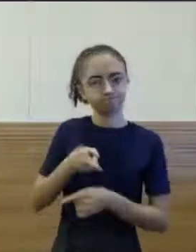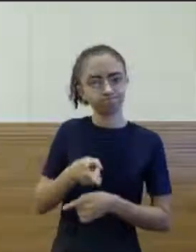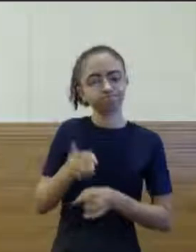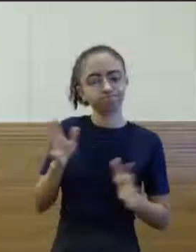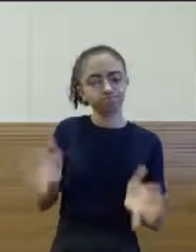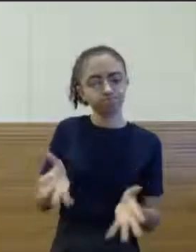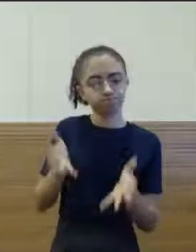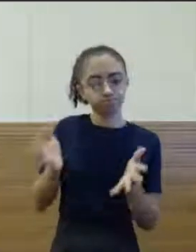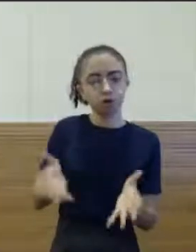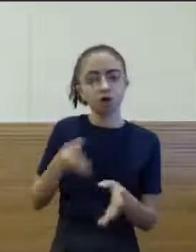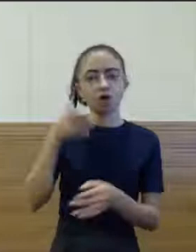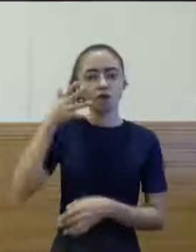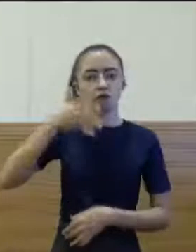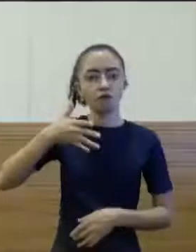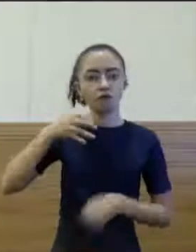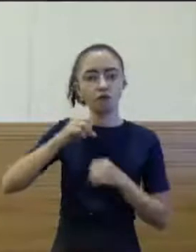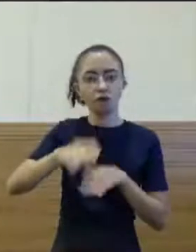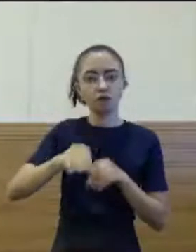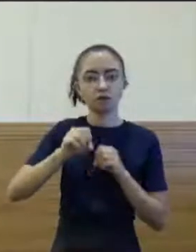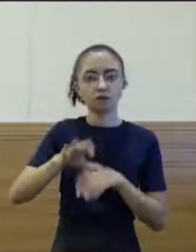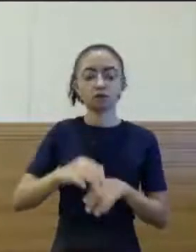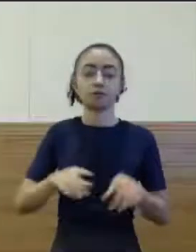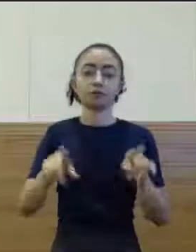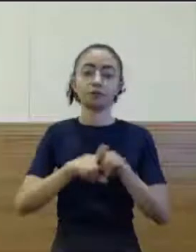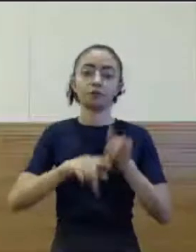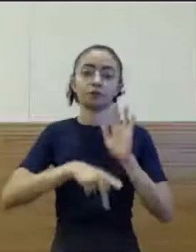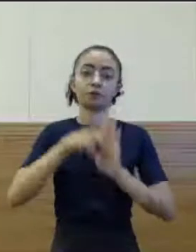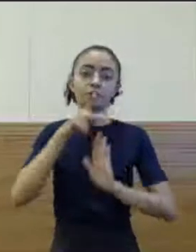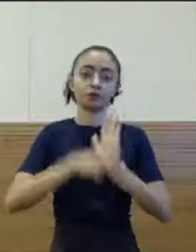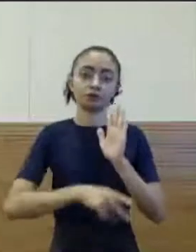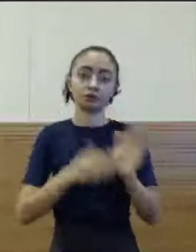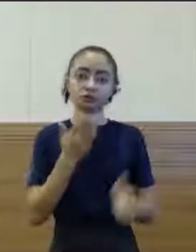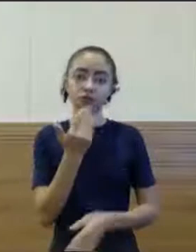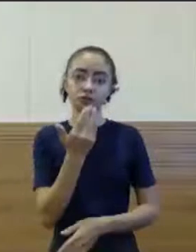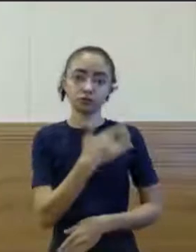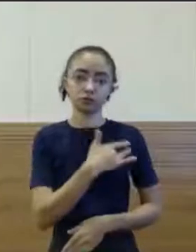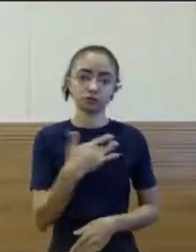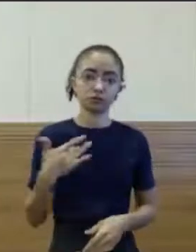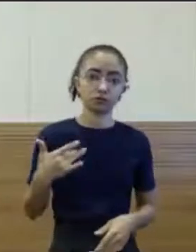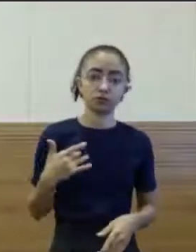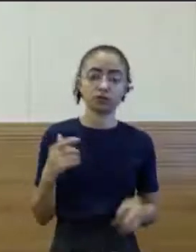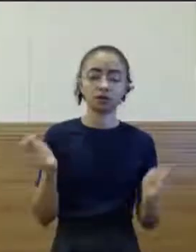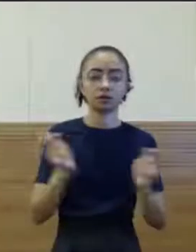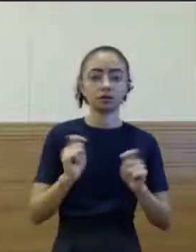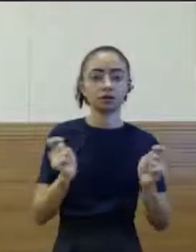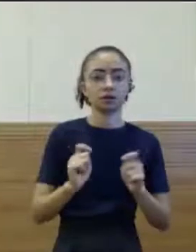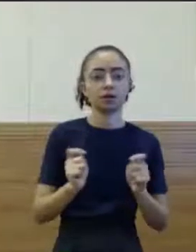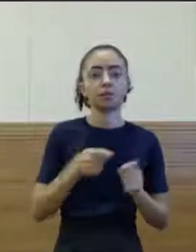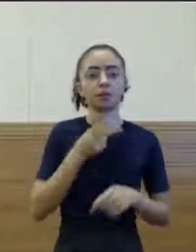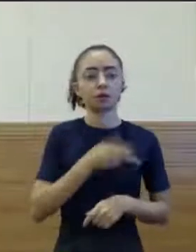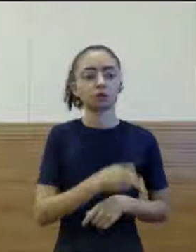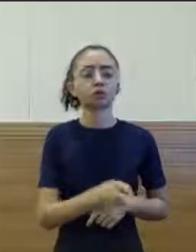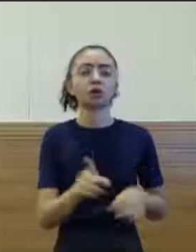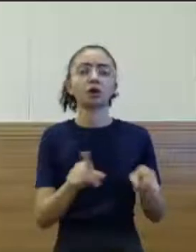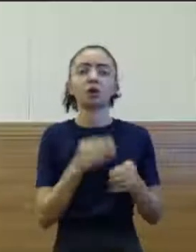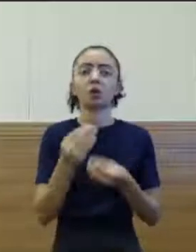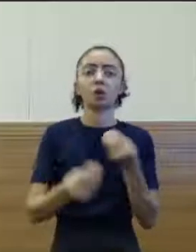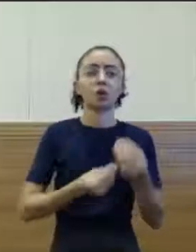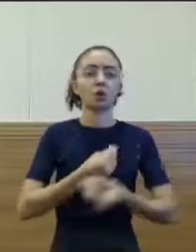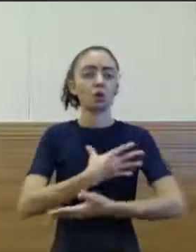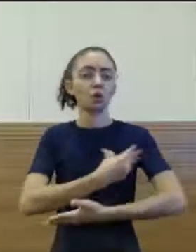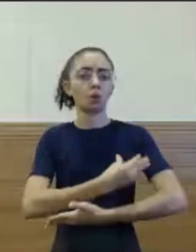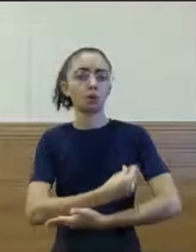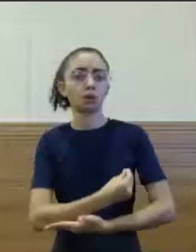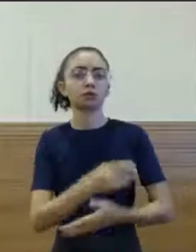us. And while food and nutritional education projects that will allow us to promote the healthy